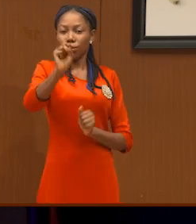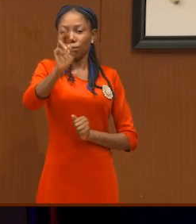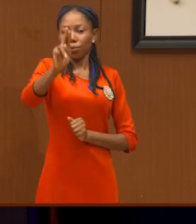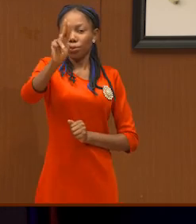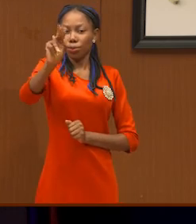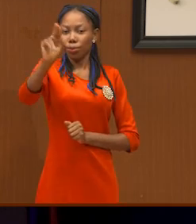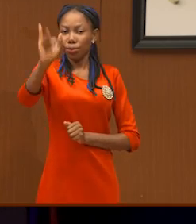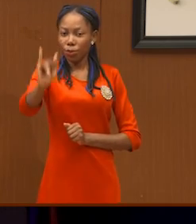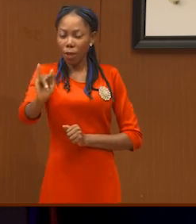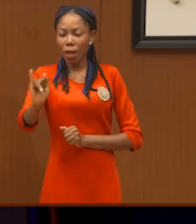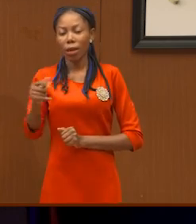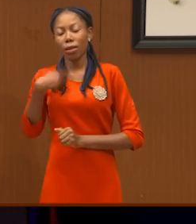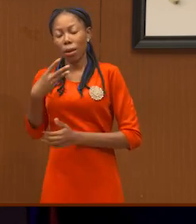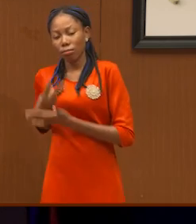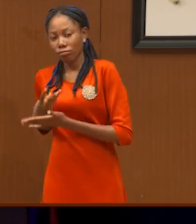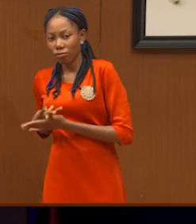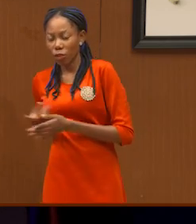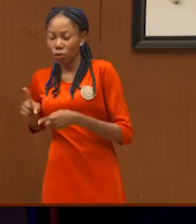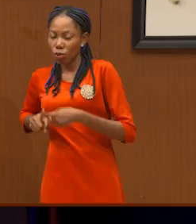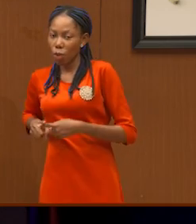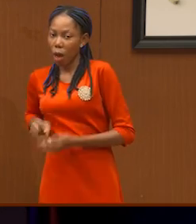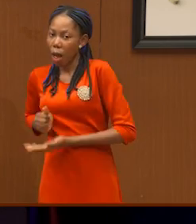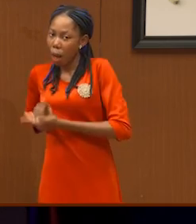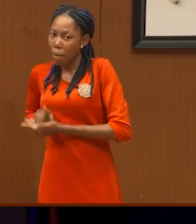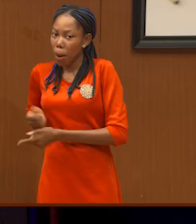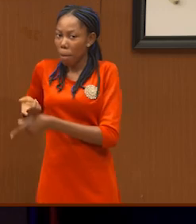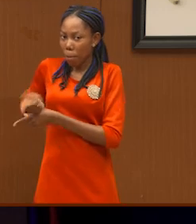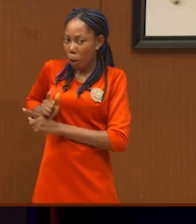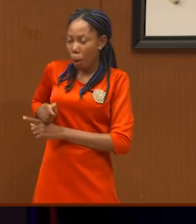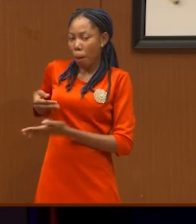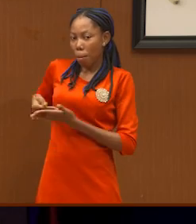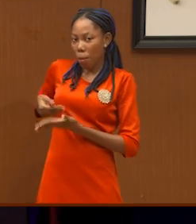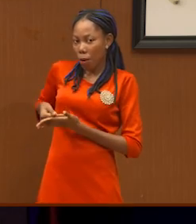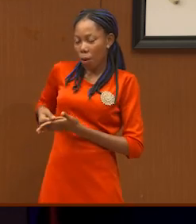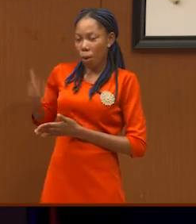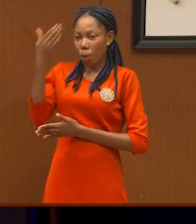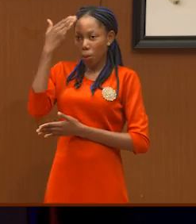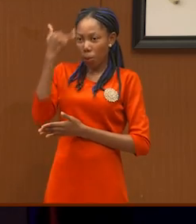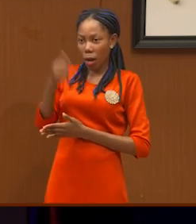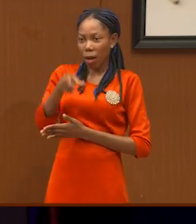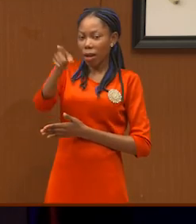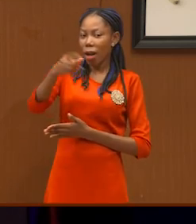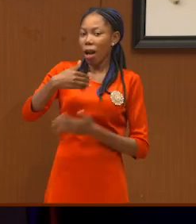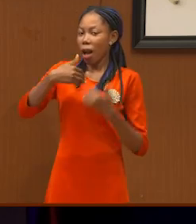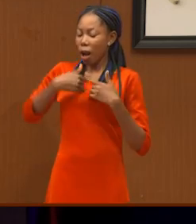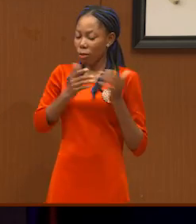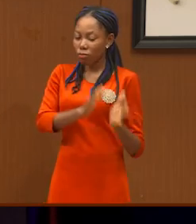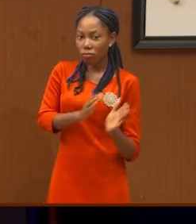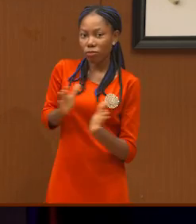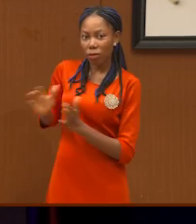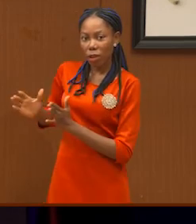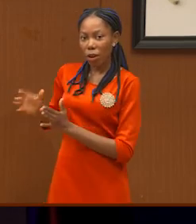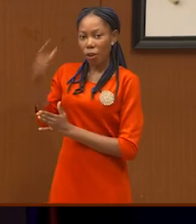you help me out? So that, because he gave us a timeline that he has already made his arrangement and he's supposed to